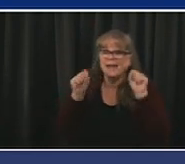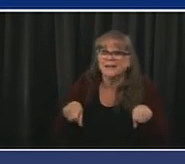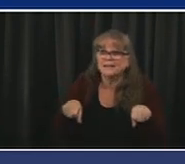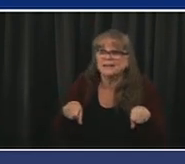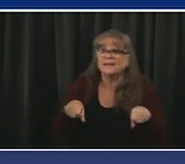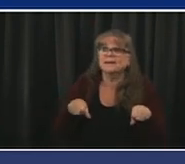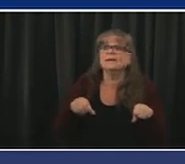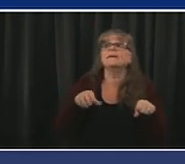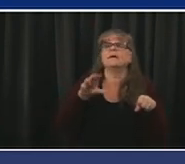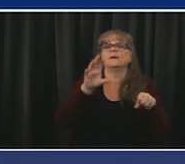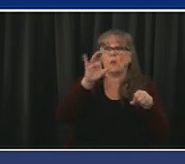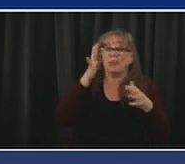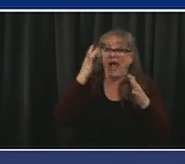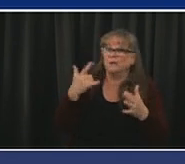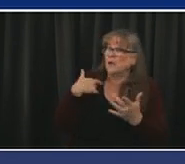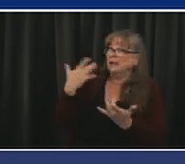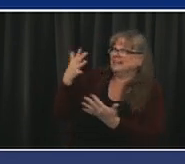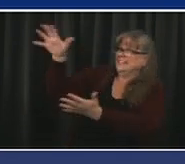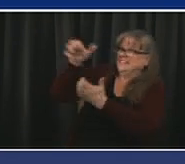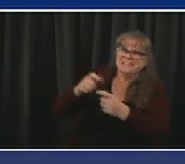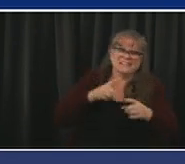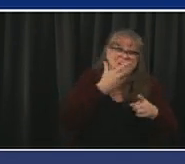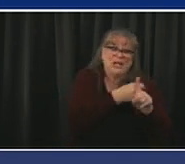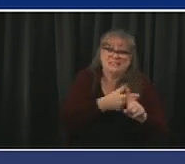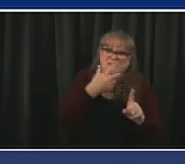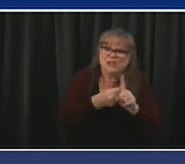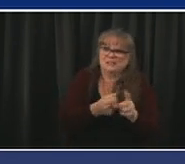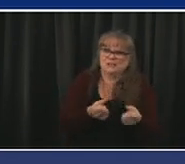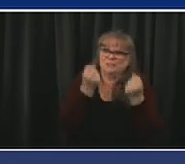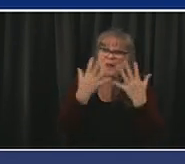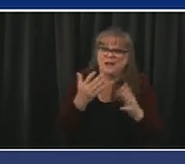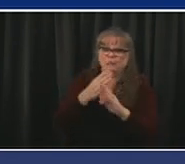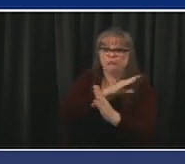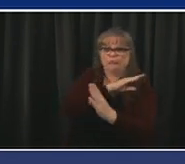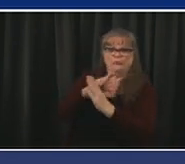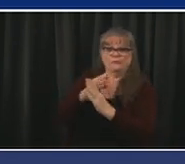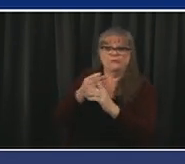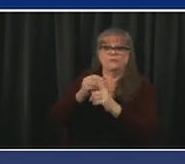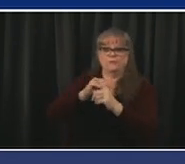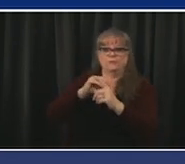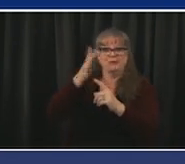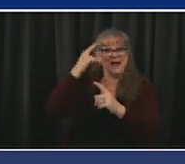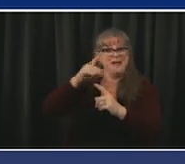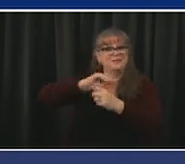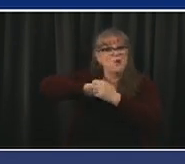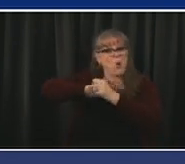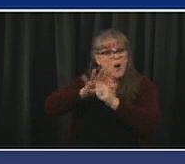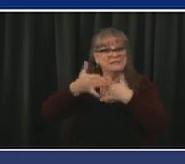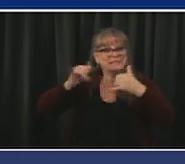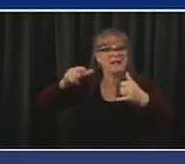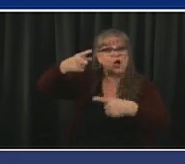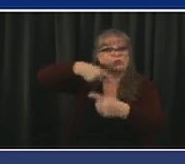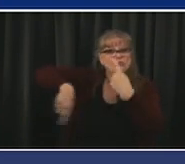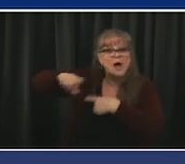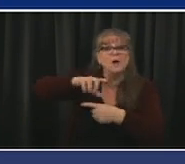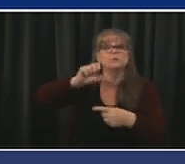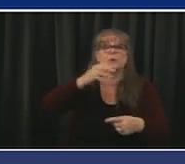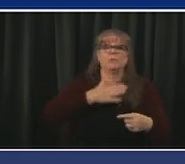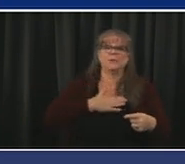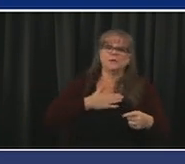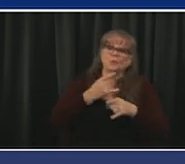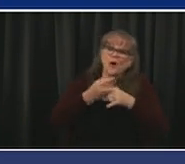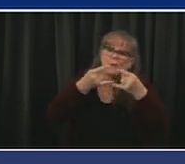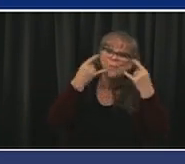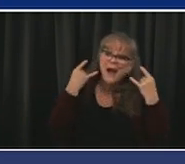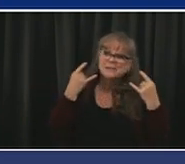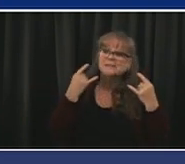time, there is still fertile ground for the virus to grow if we give it the opportunity. Wear a mask, avoid socializing with